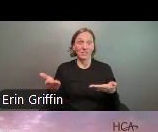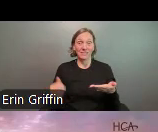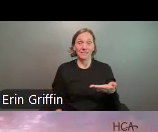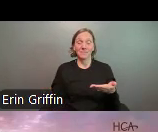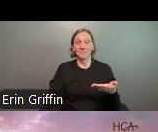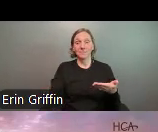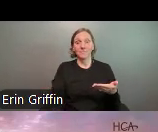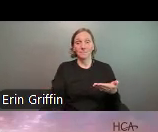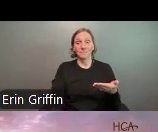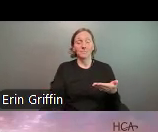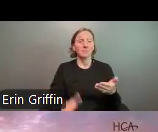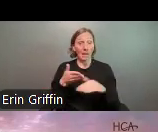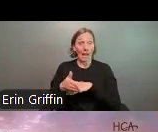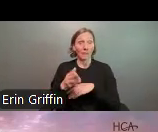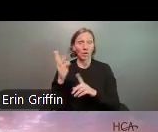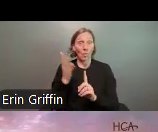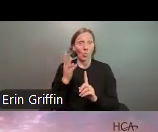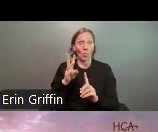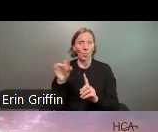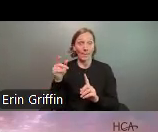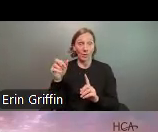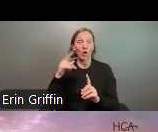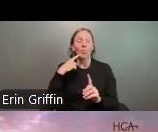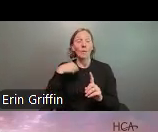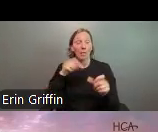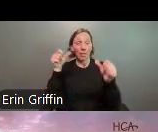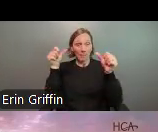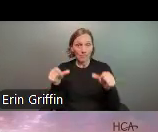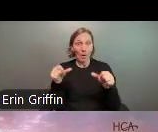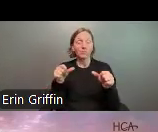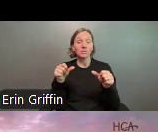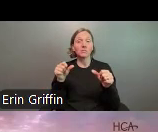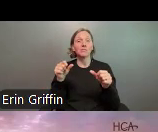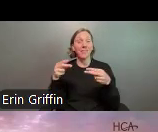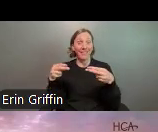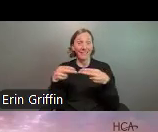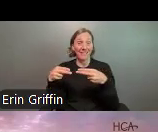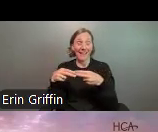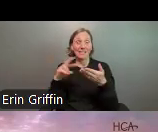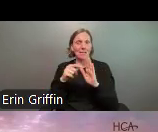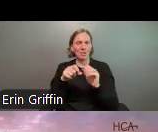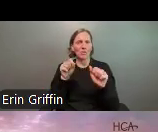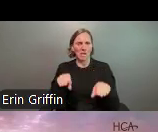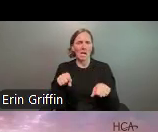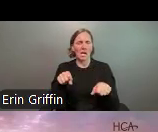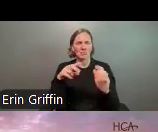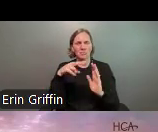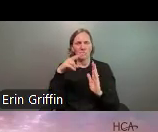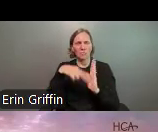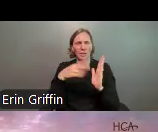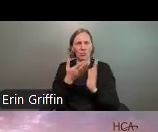that after the webinar, we will post these slides, so folks will have accessibility to them.